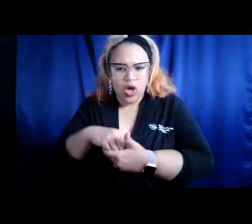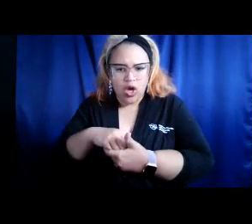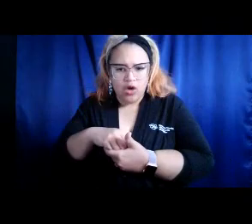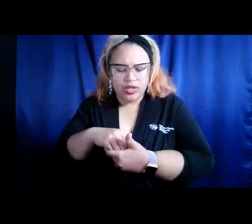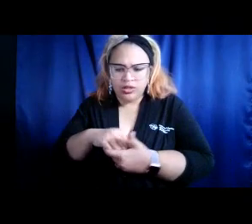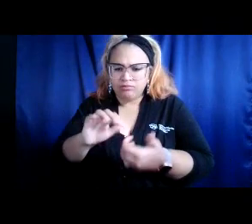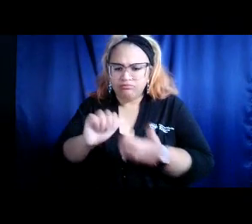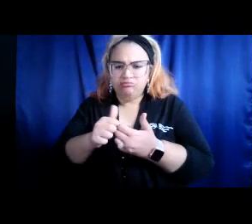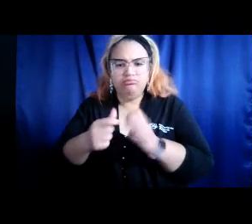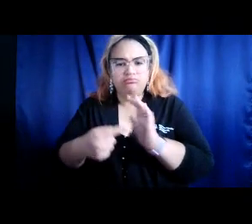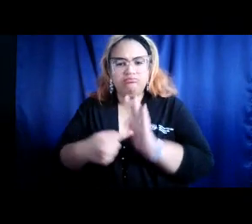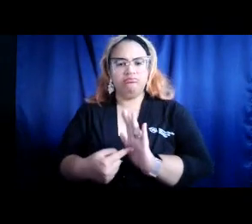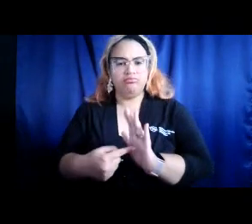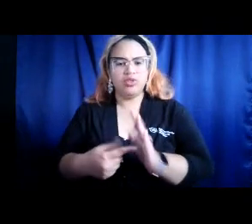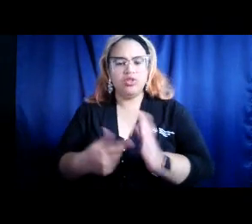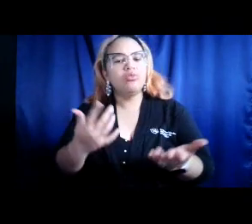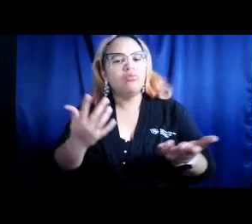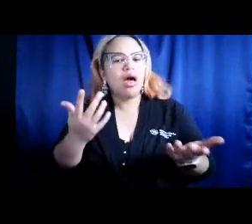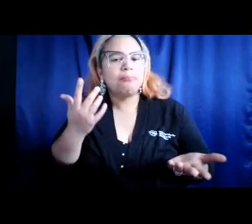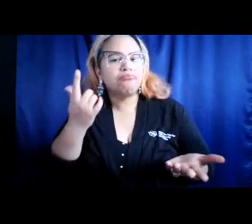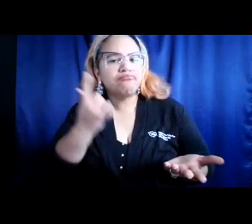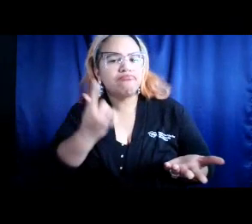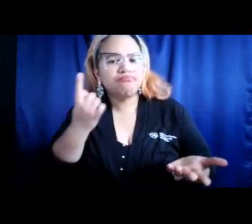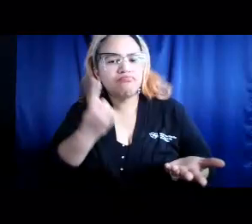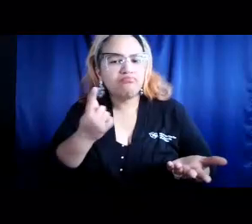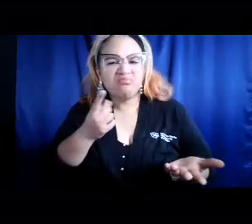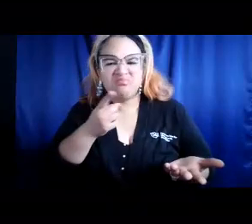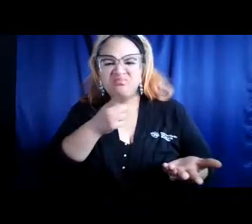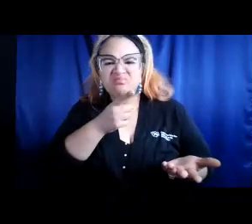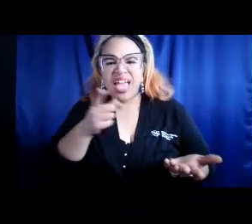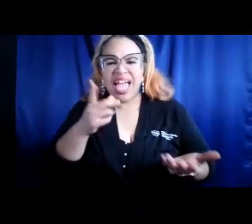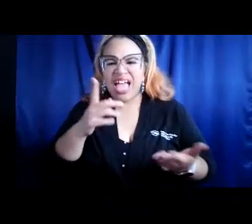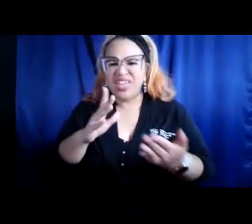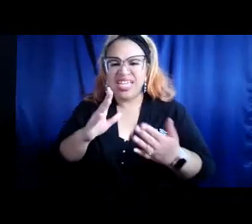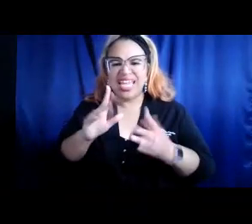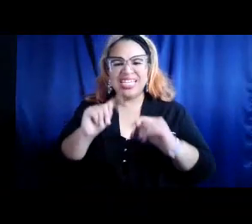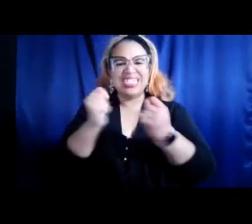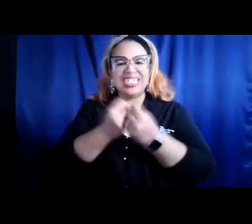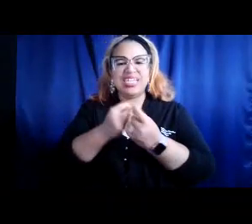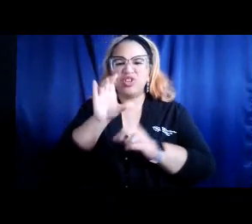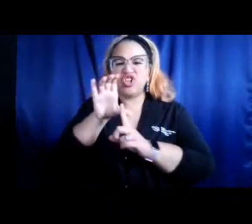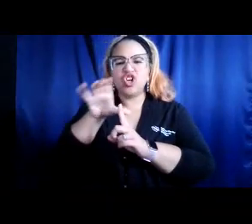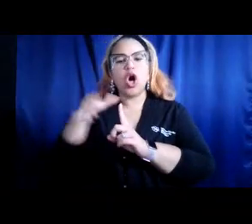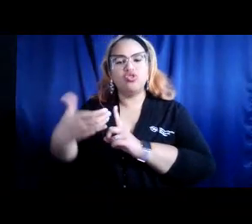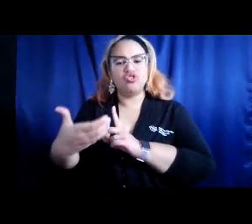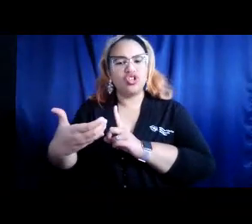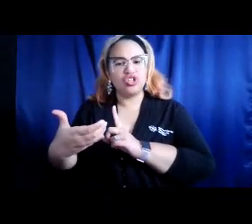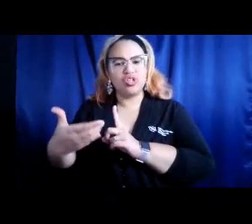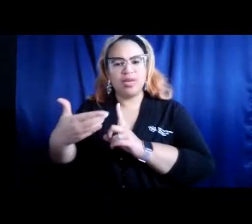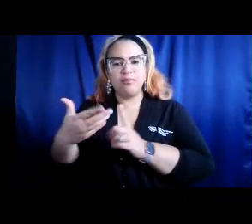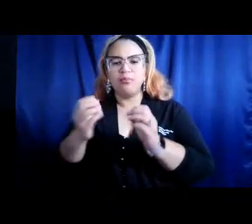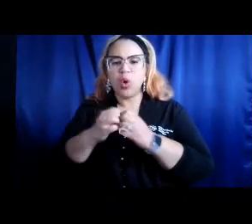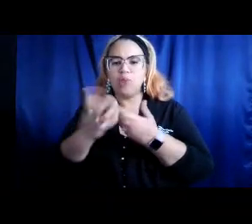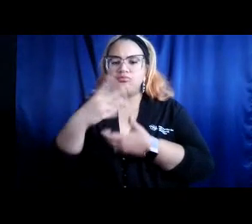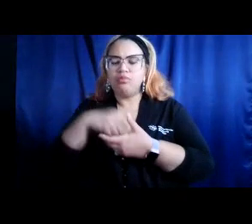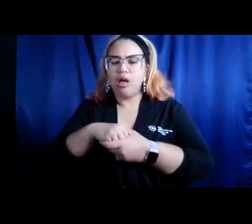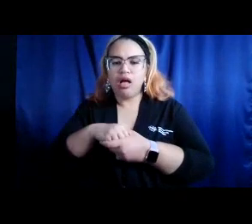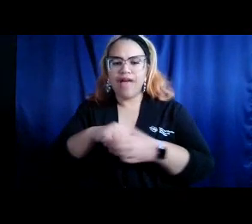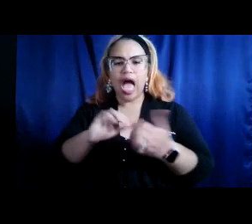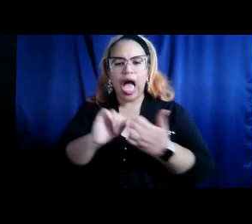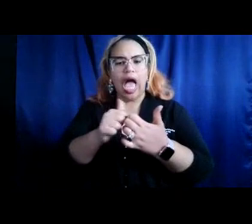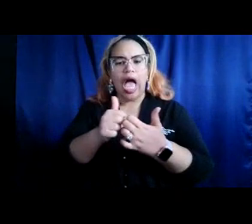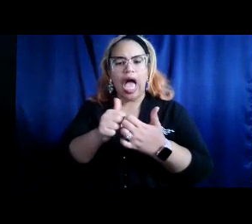biggest barrier to building a disability inclusive team culture? So options to select are 1, lack of awareness or